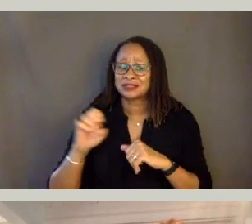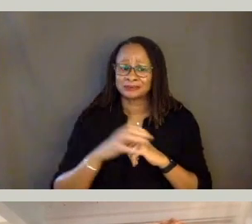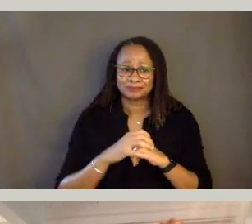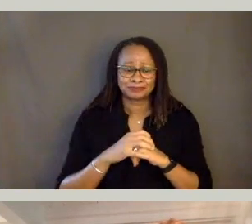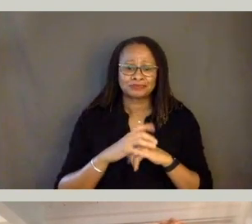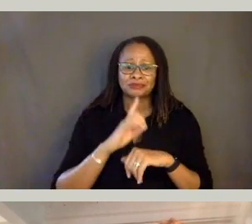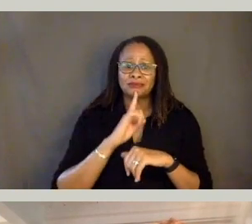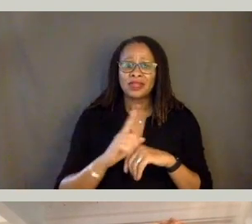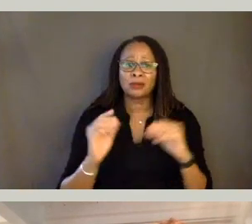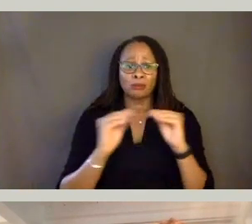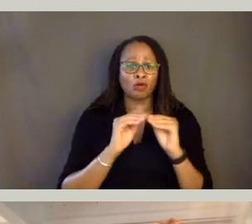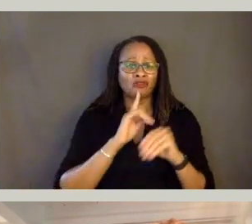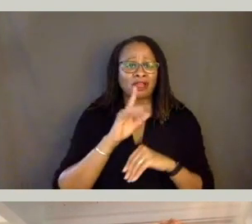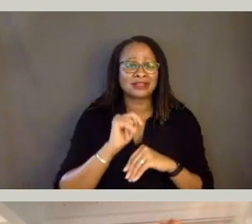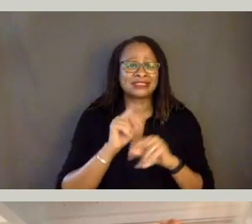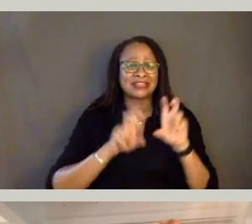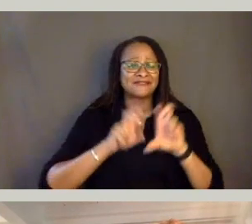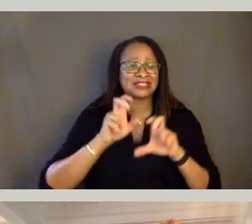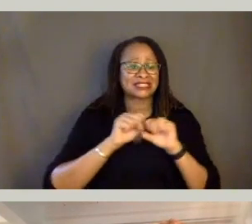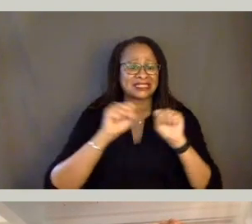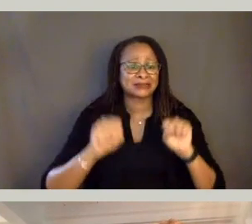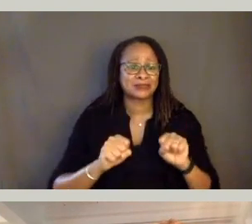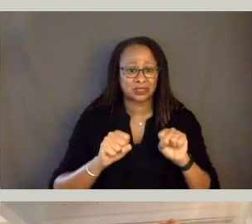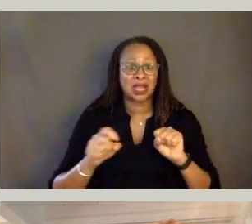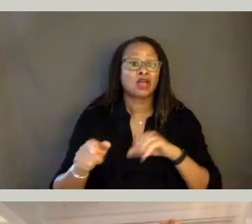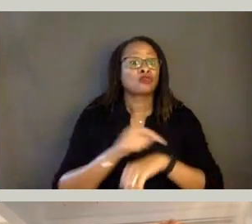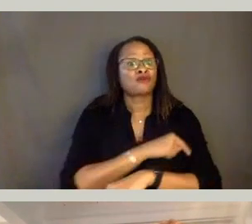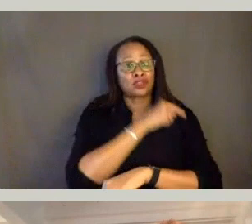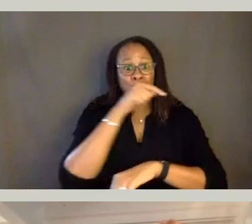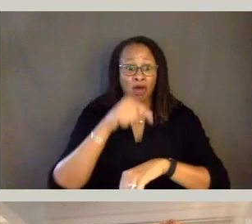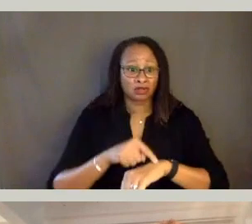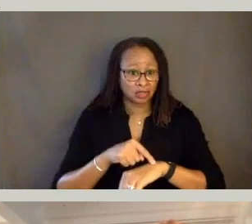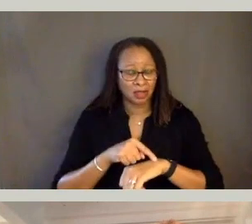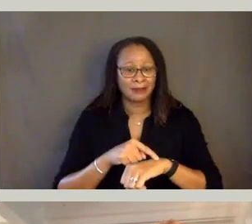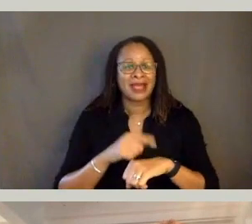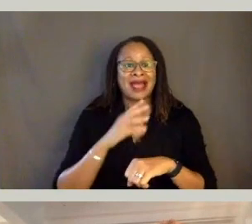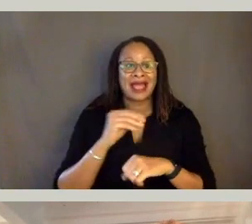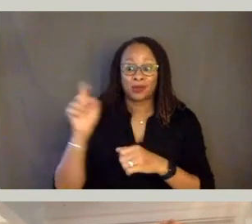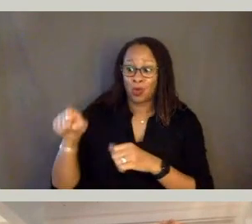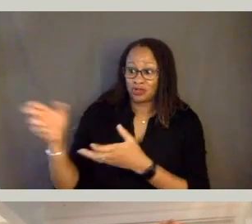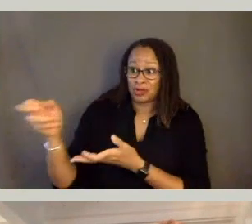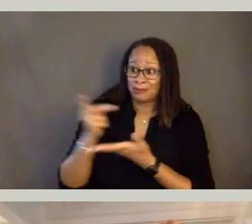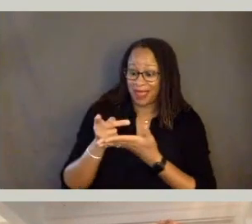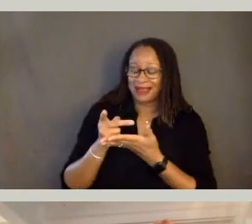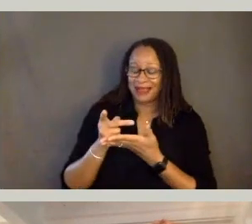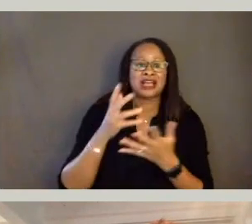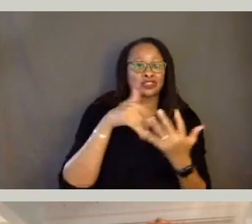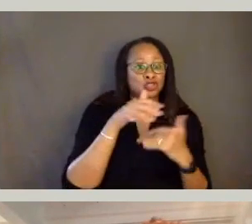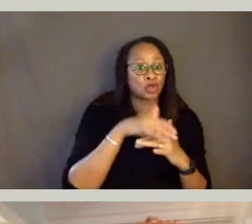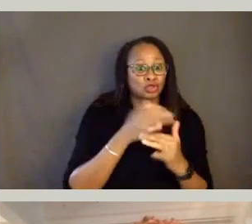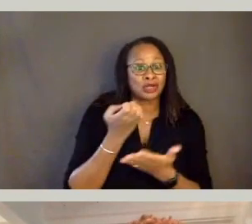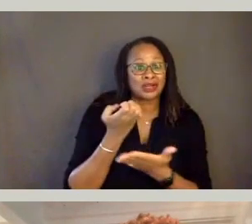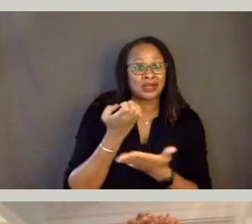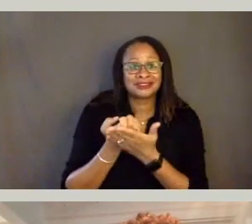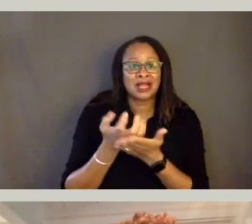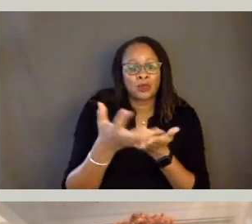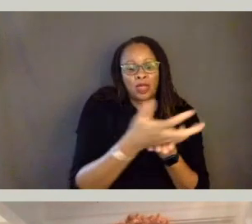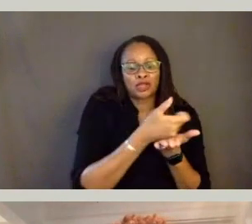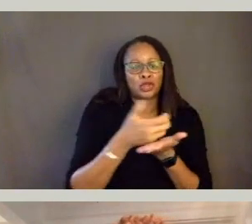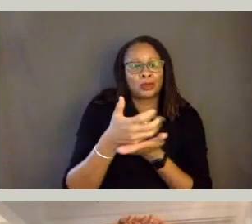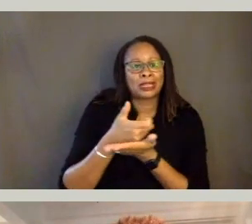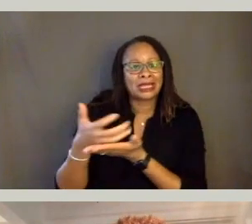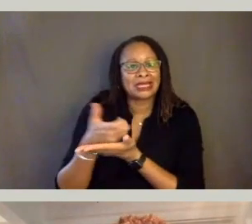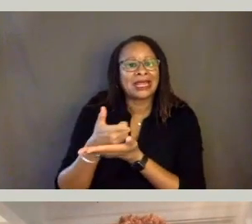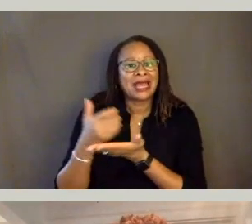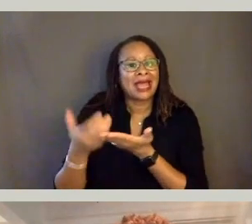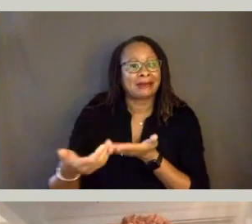happens. You know, more realistically, it's about investing in a system over the long haul and where the returns, whether they're social or economic, accumulate